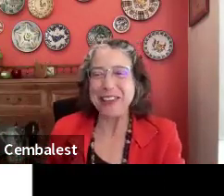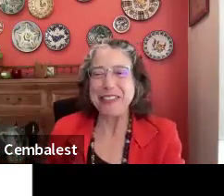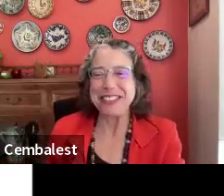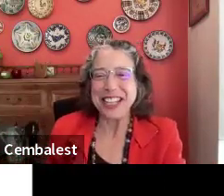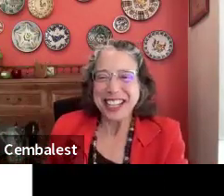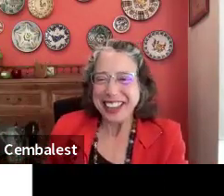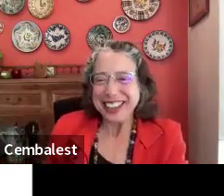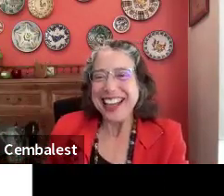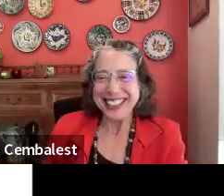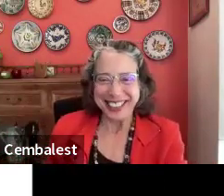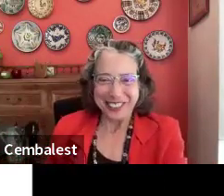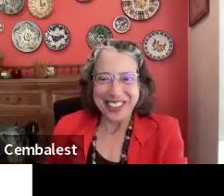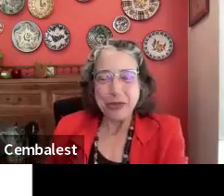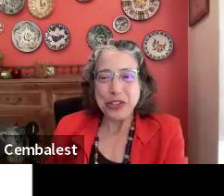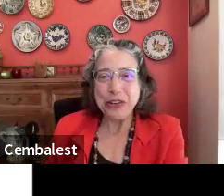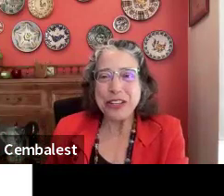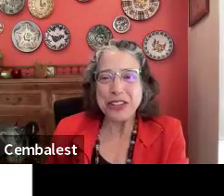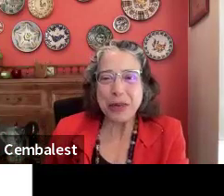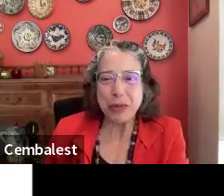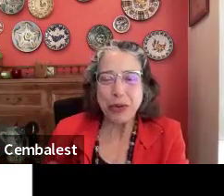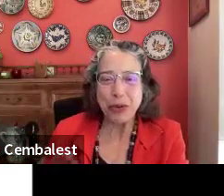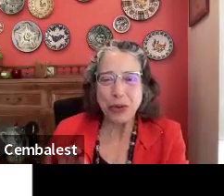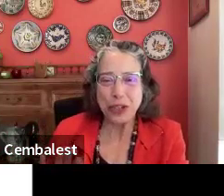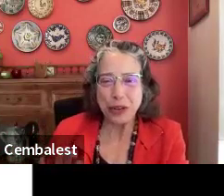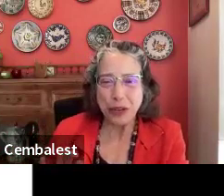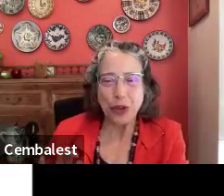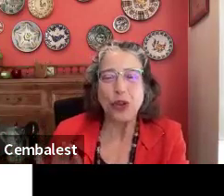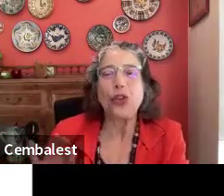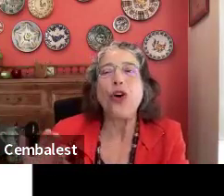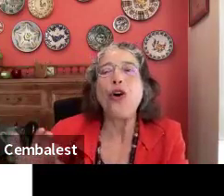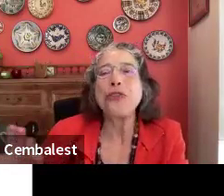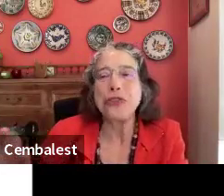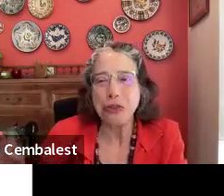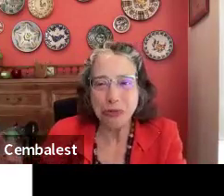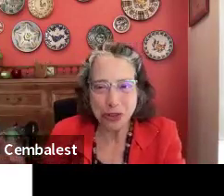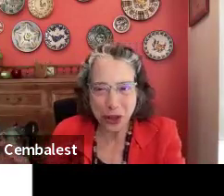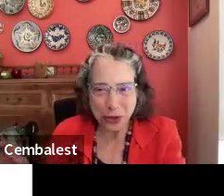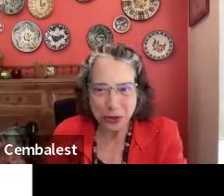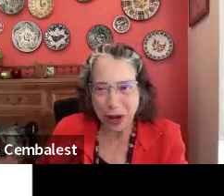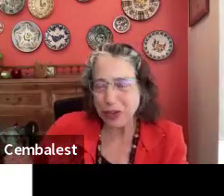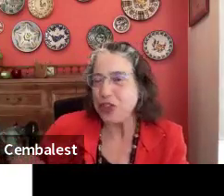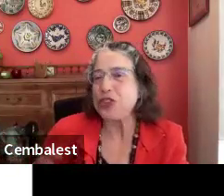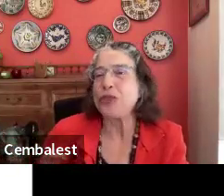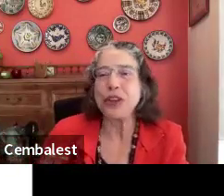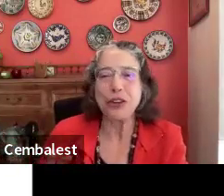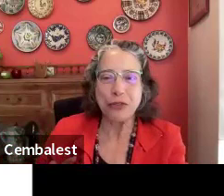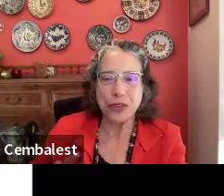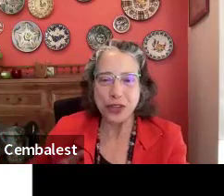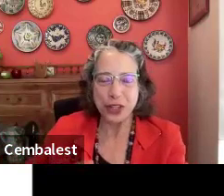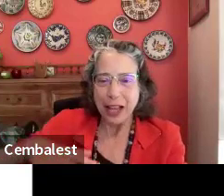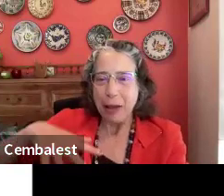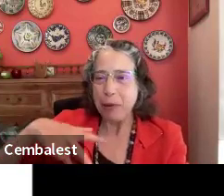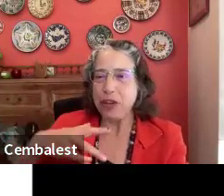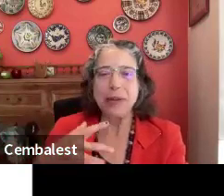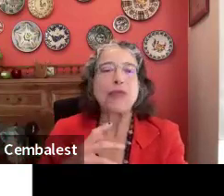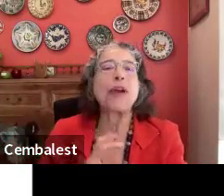the followers and the likes a little bit too seriously when we're looking for the long-term results, right? The studio